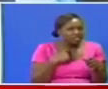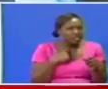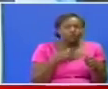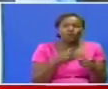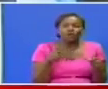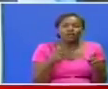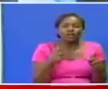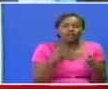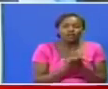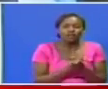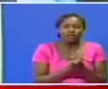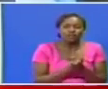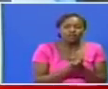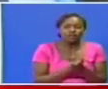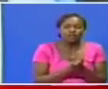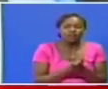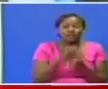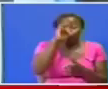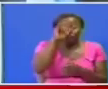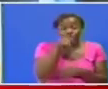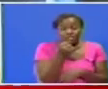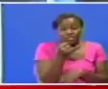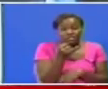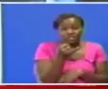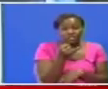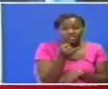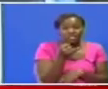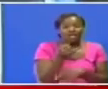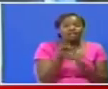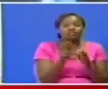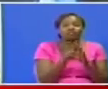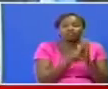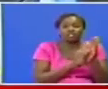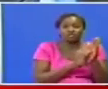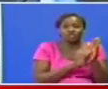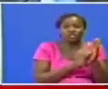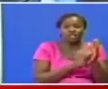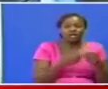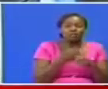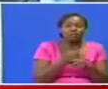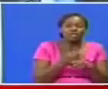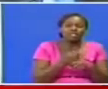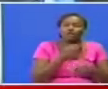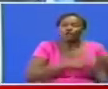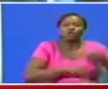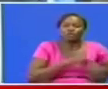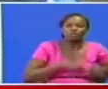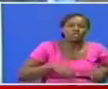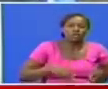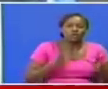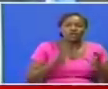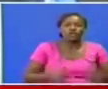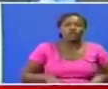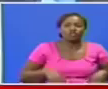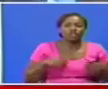you. The Jubilee regime has made corruption a way of life in its ranks.